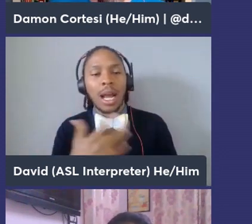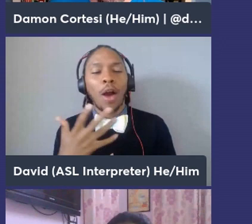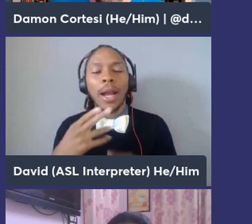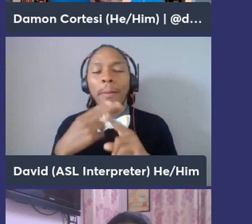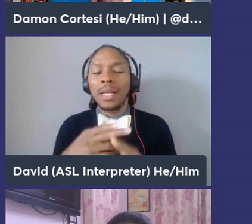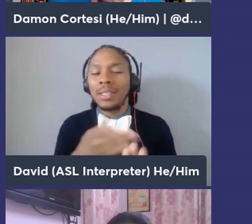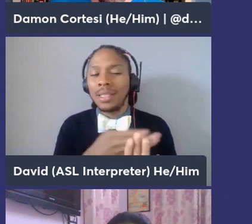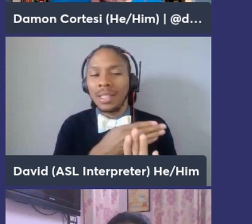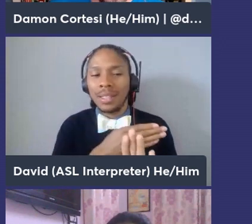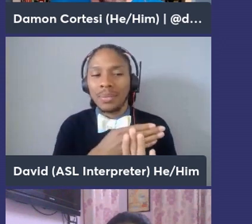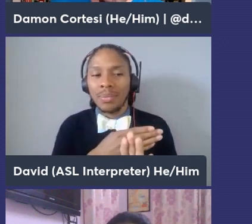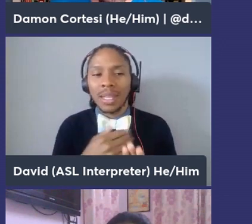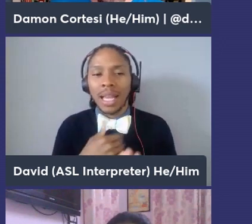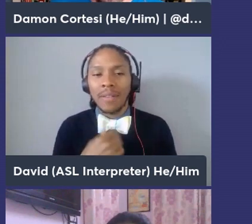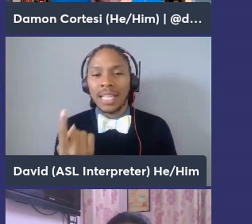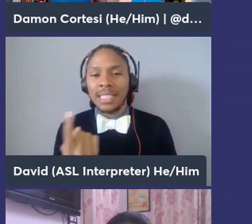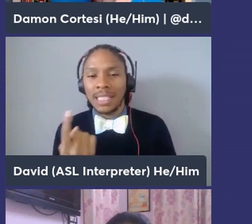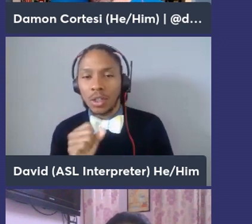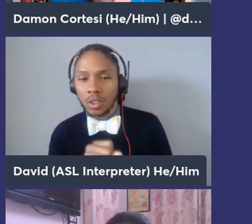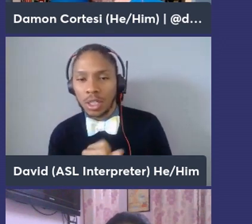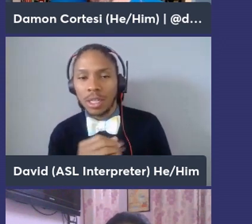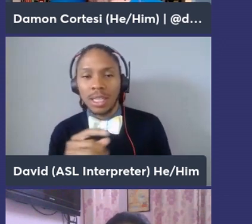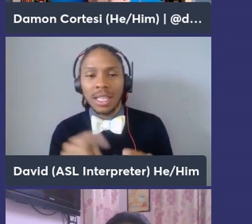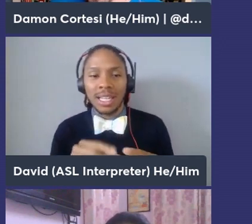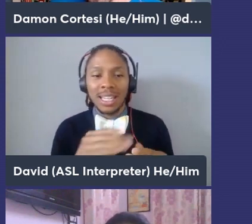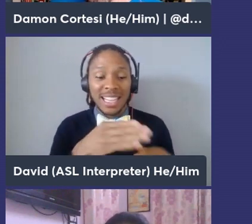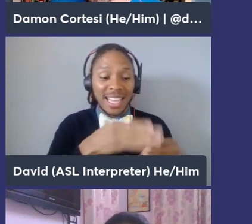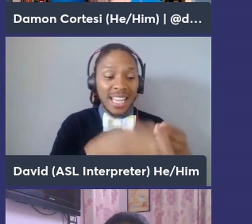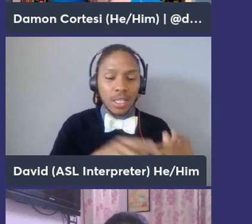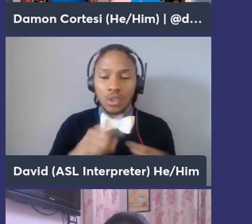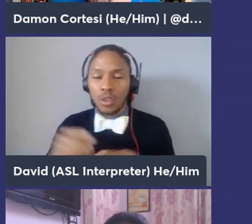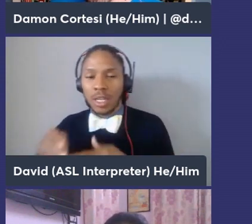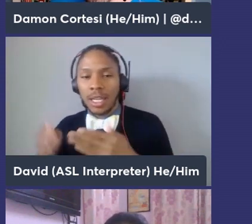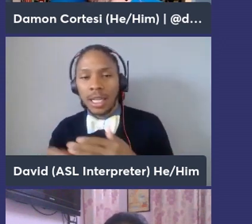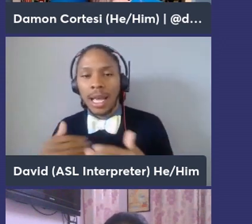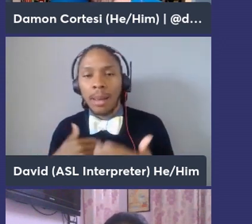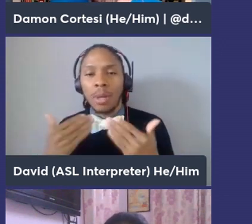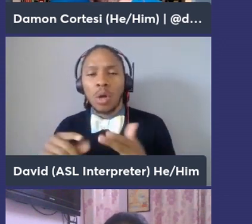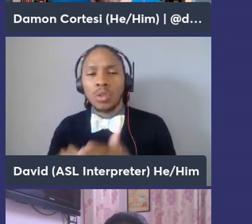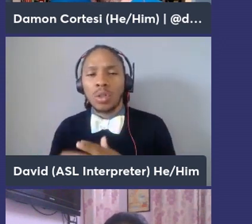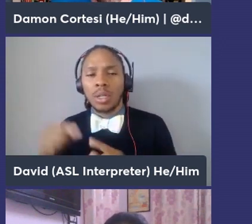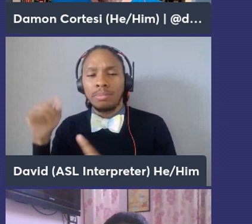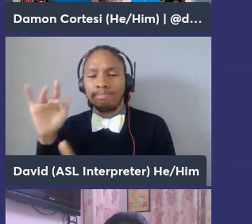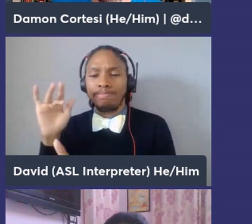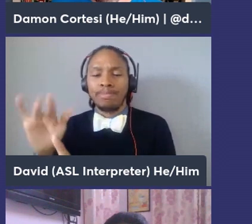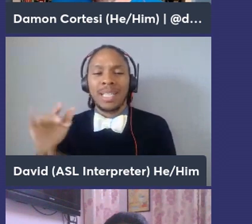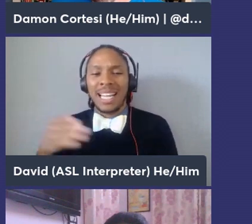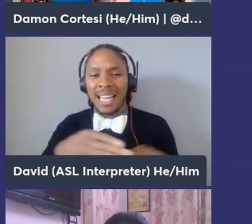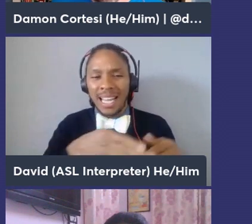have, just that single job and then my end-to-end one. So I'm actually going to go ahead and trigger this end-to-end one right now.